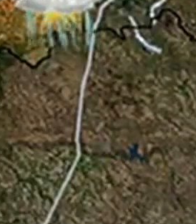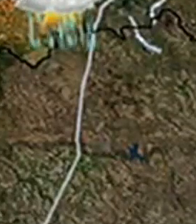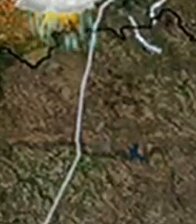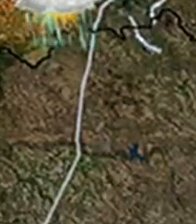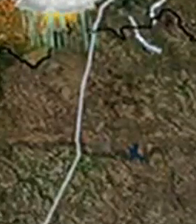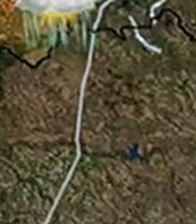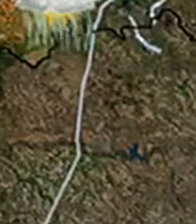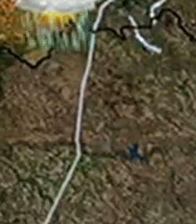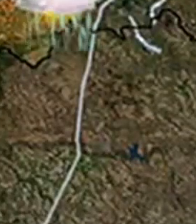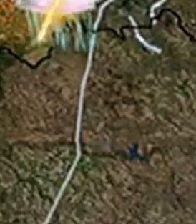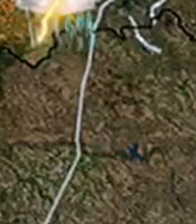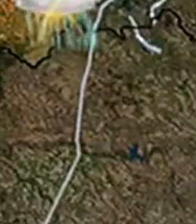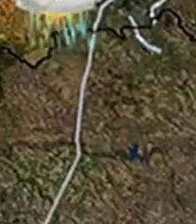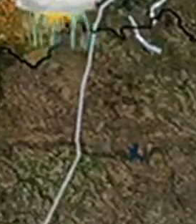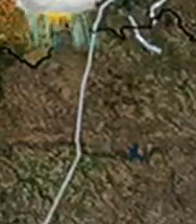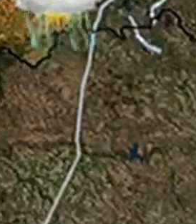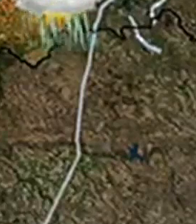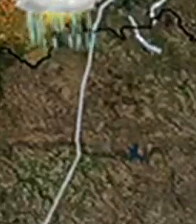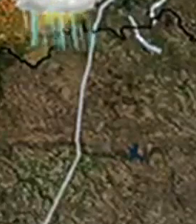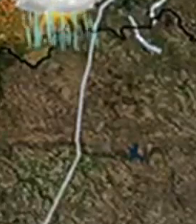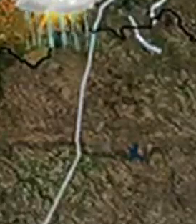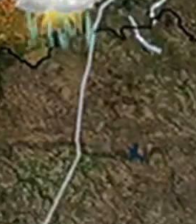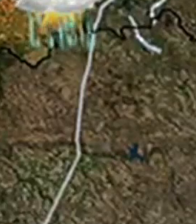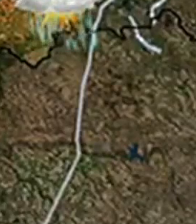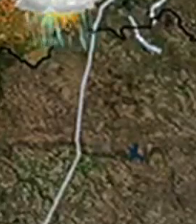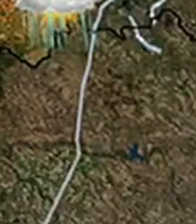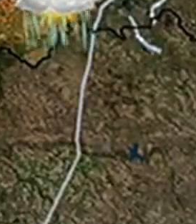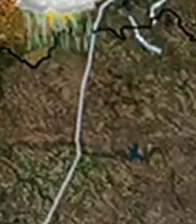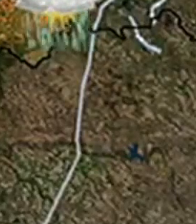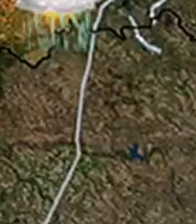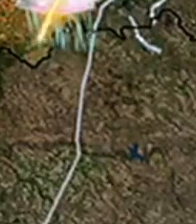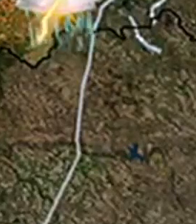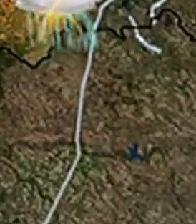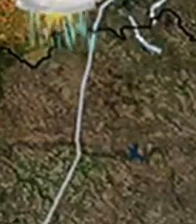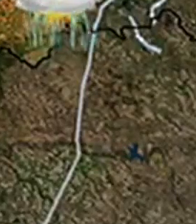Swazrenek ga botsena fela le tla fiša ka dikarolong tše le ka bo Mahikeng le bo Rustenburg magešo go tšwa go nna